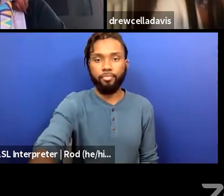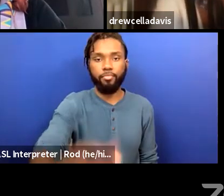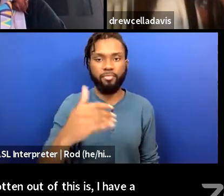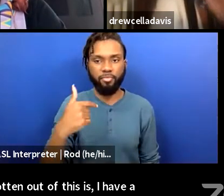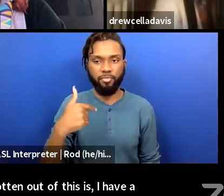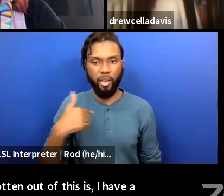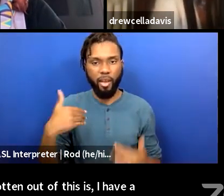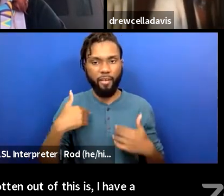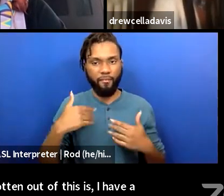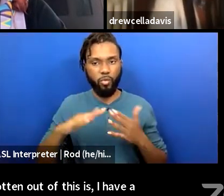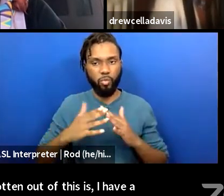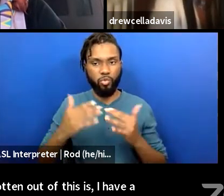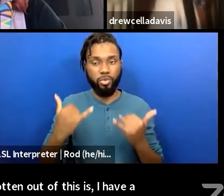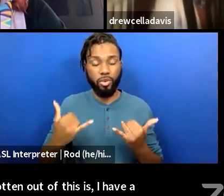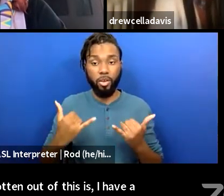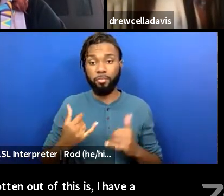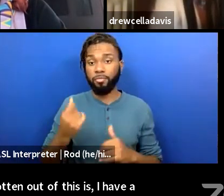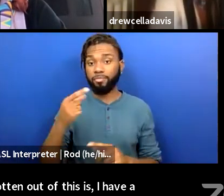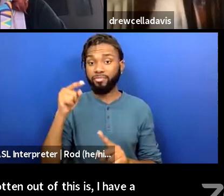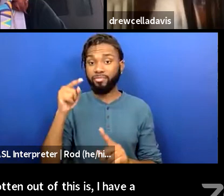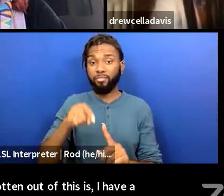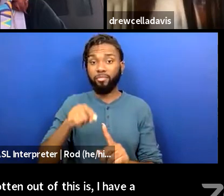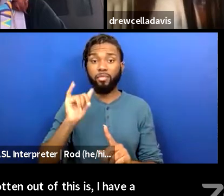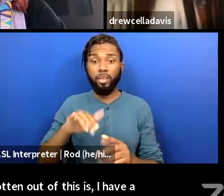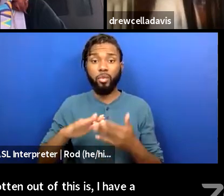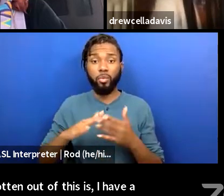And that community is